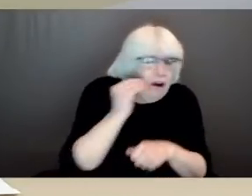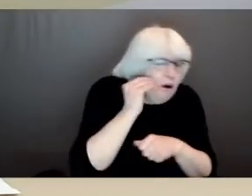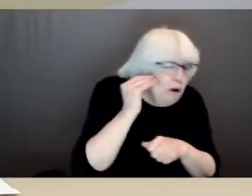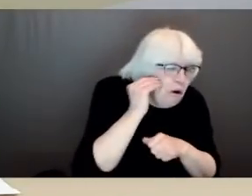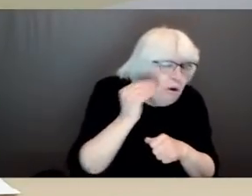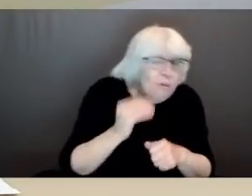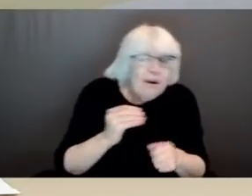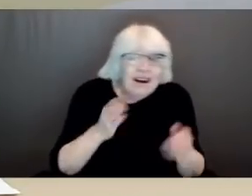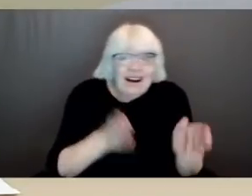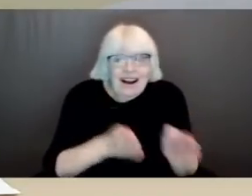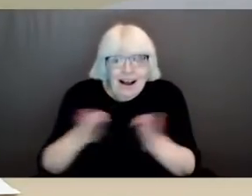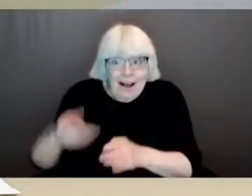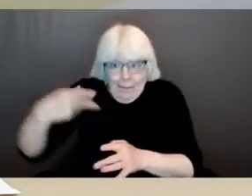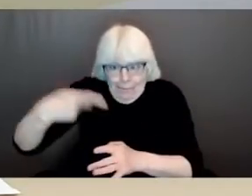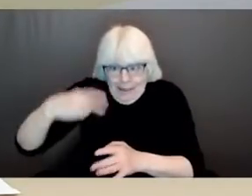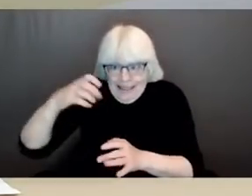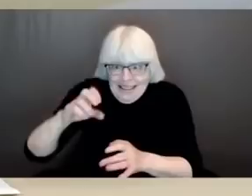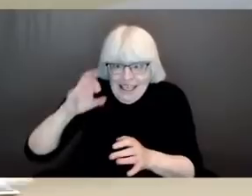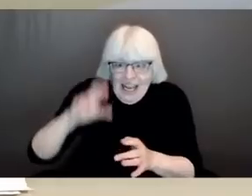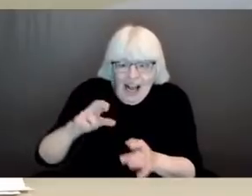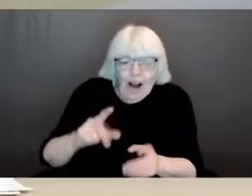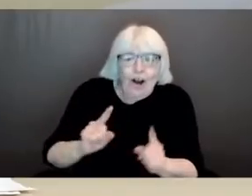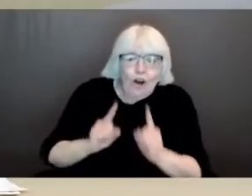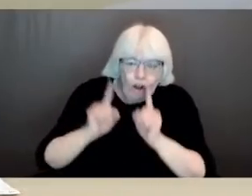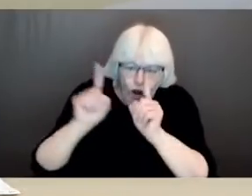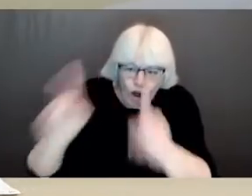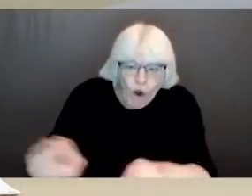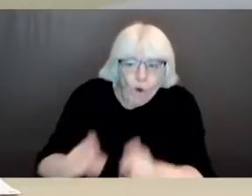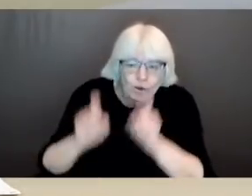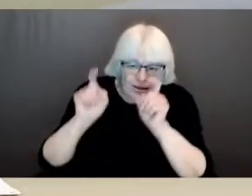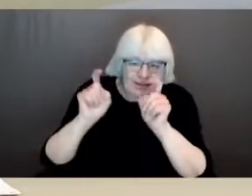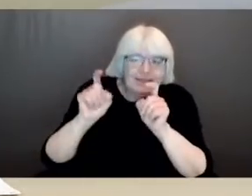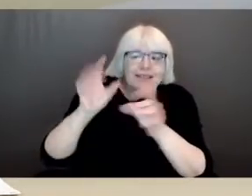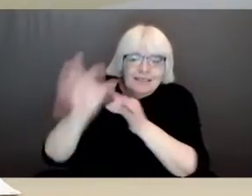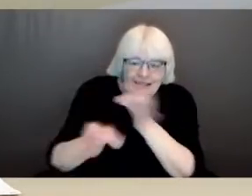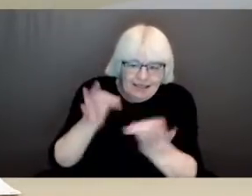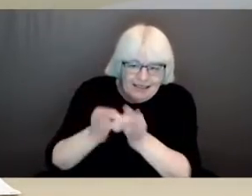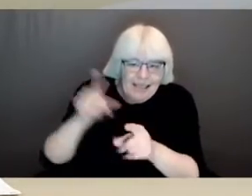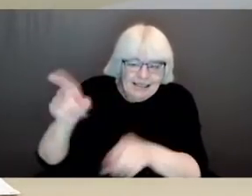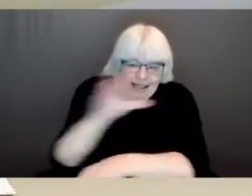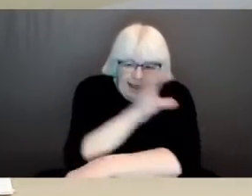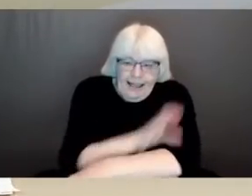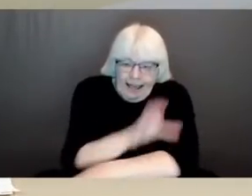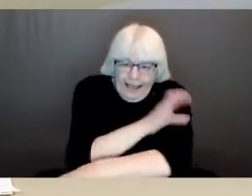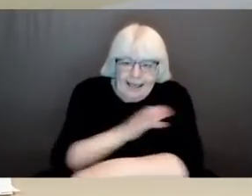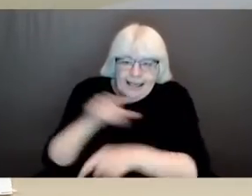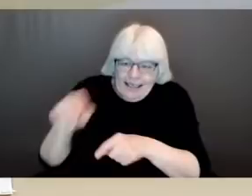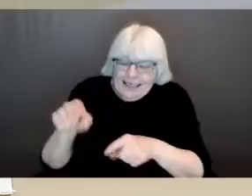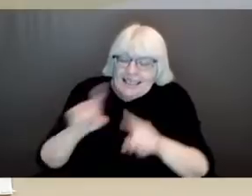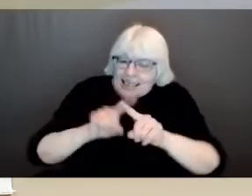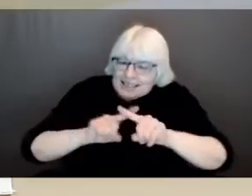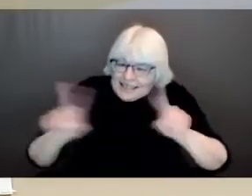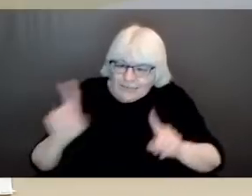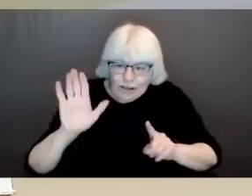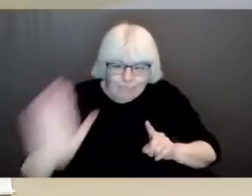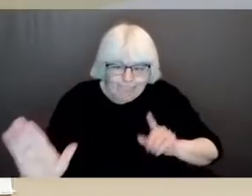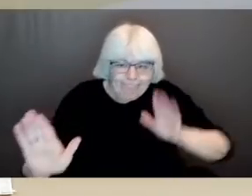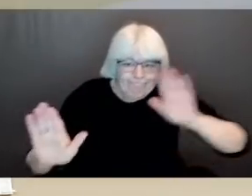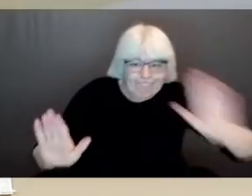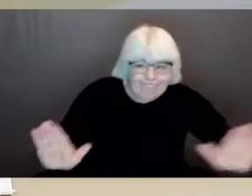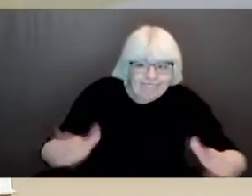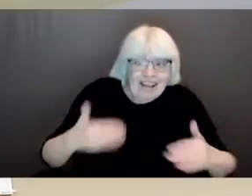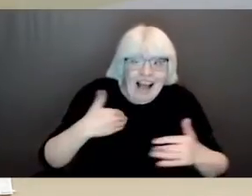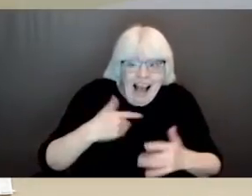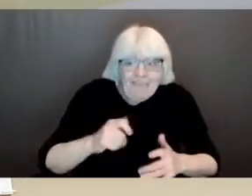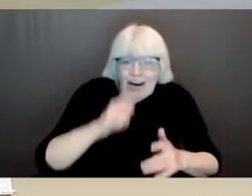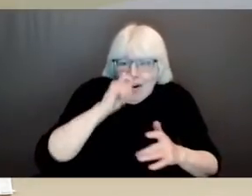are available at health PI testing clinics. It is important to note that anyone with symptoms of COVID-19 should be tested at a health